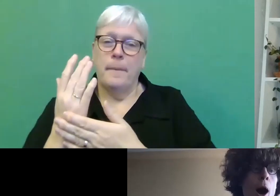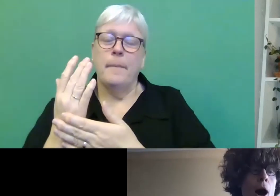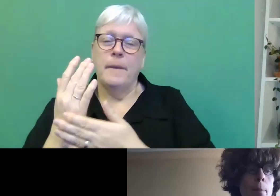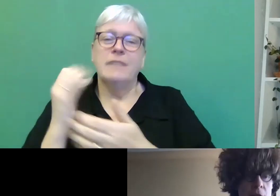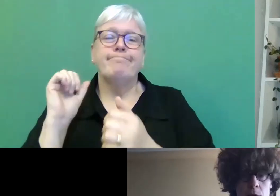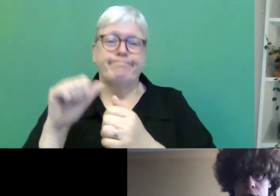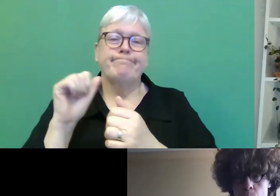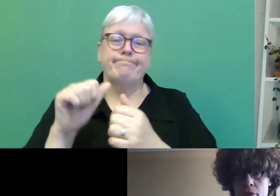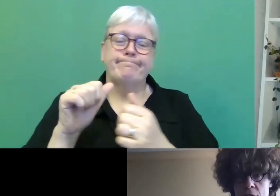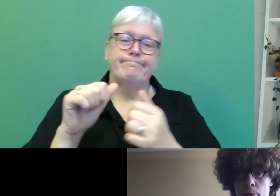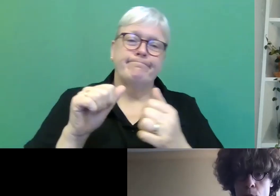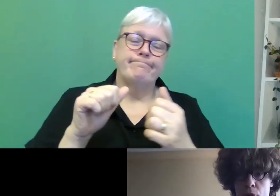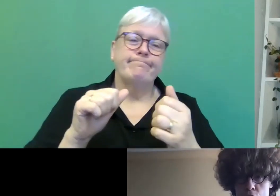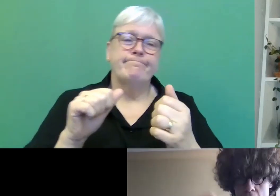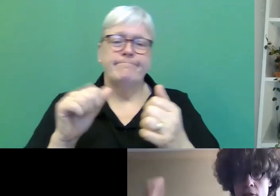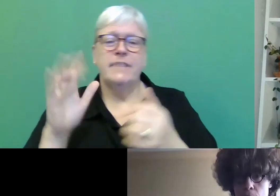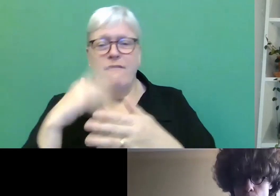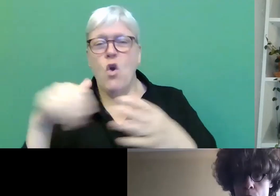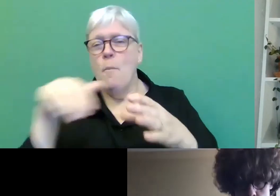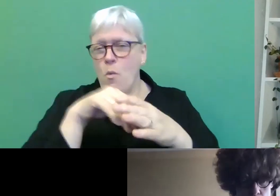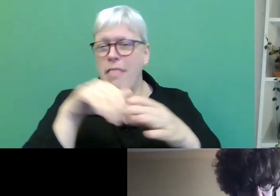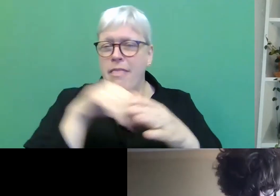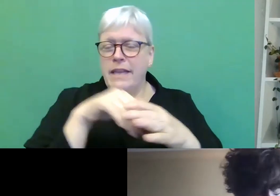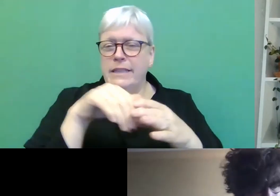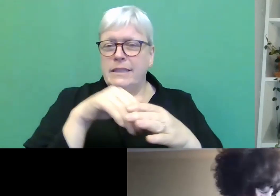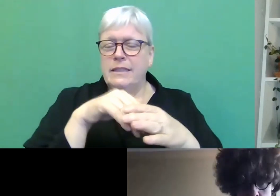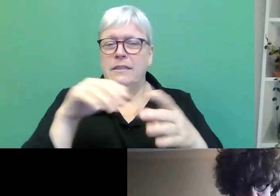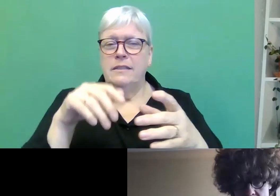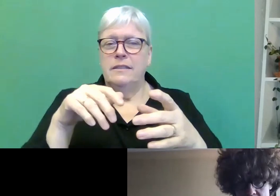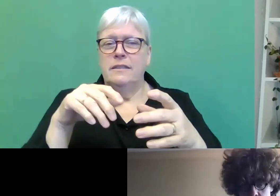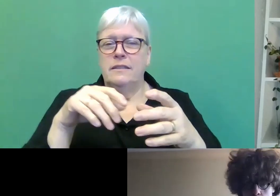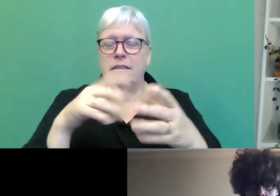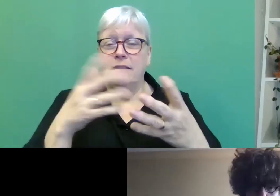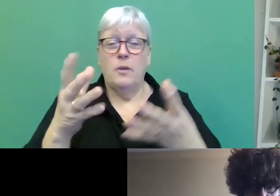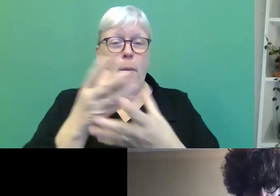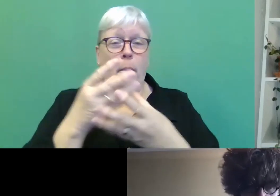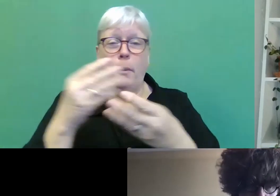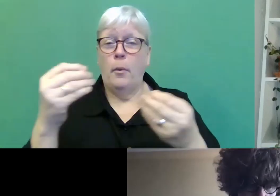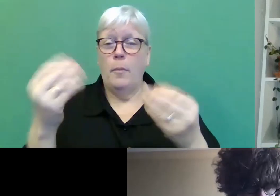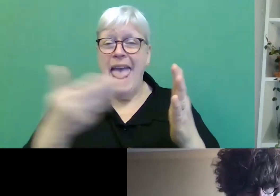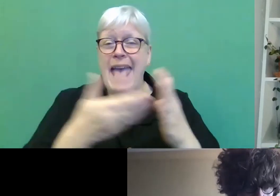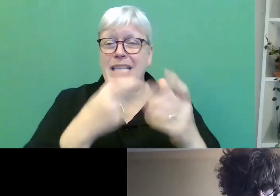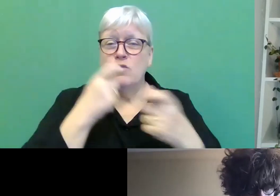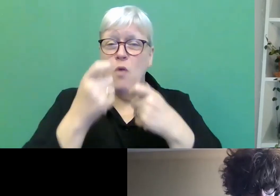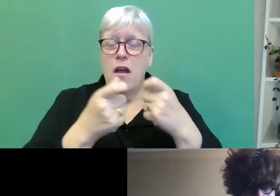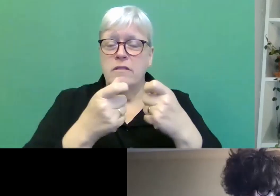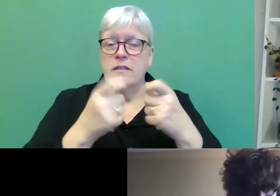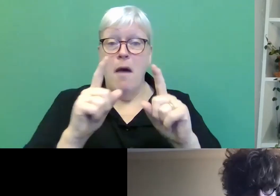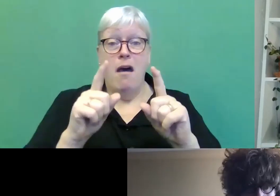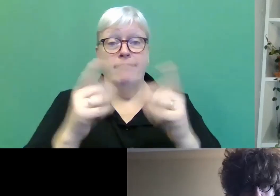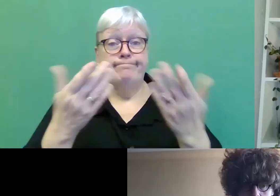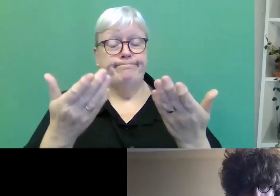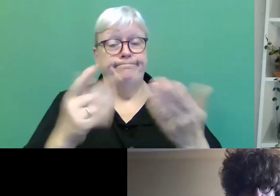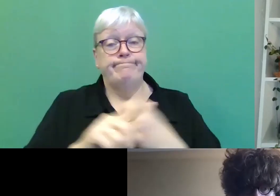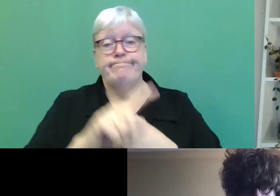clamber up and out from within the shell of the prose, which will then drop away all the excess words. But then I just